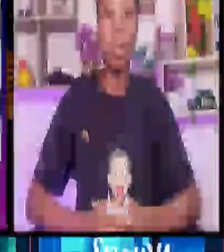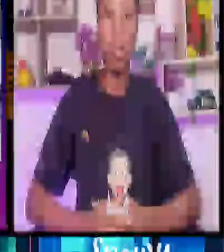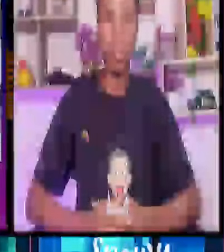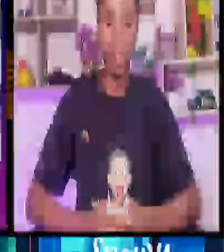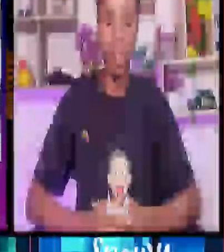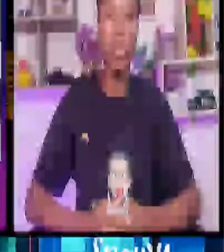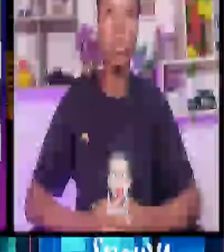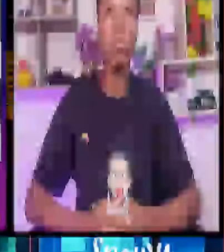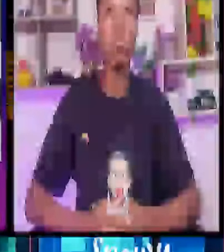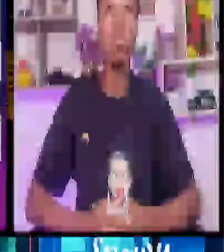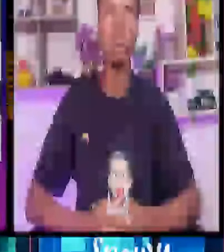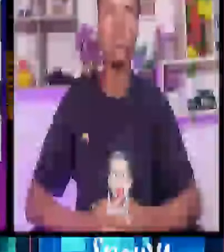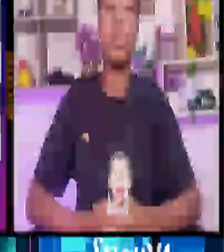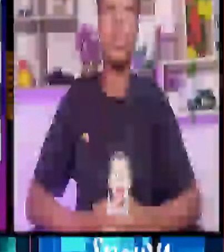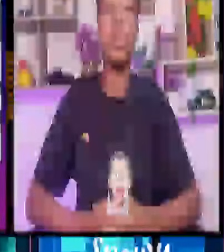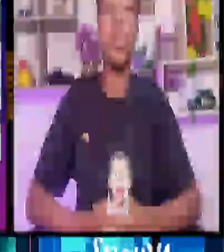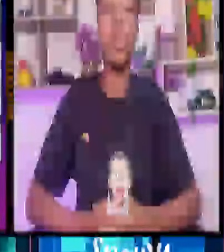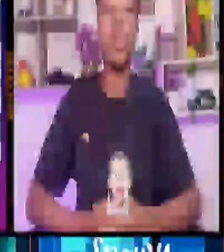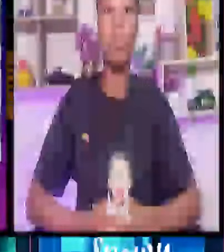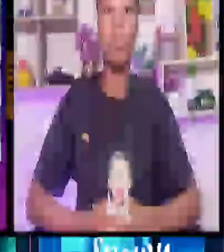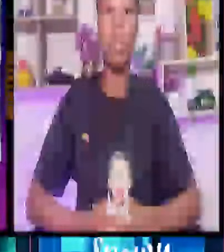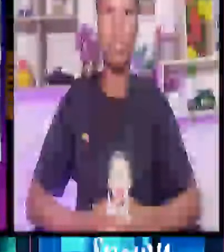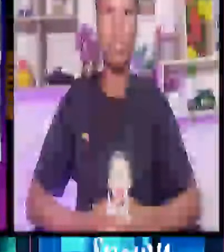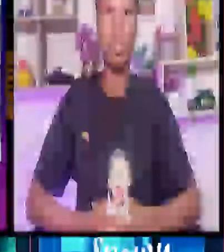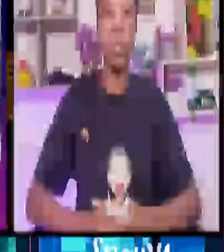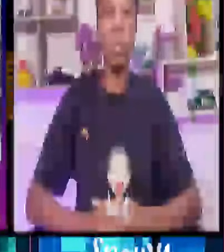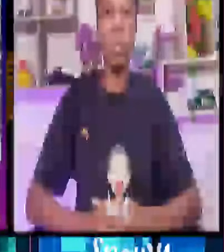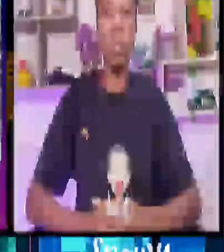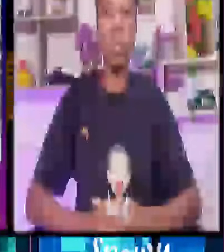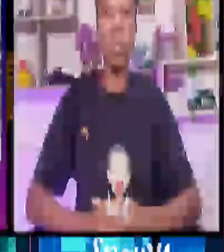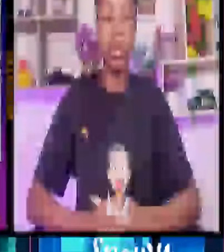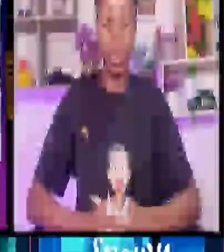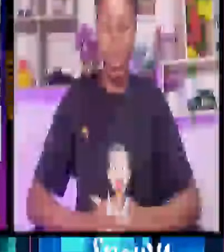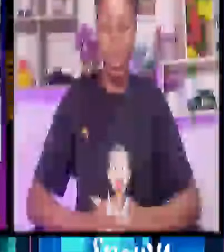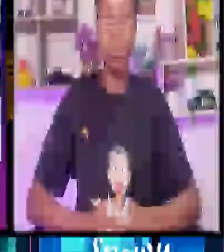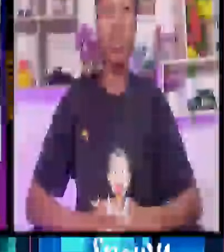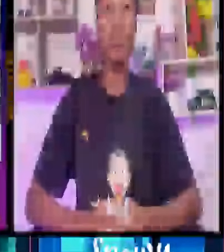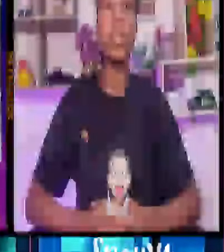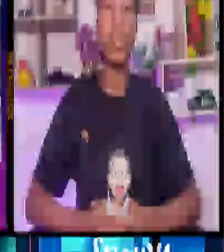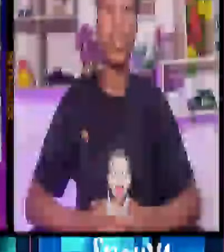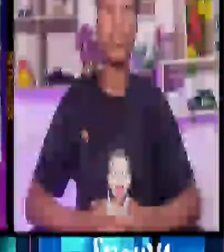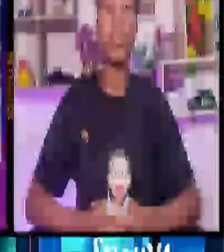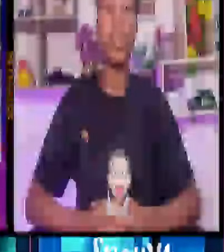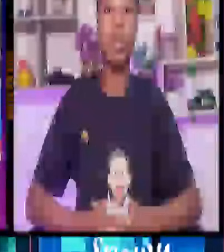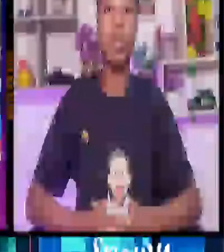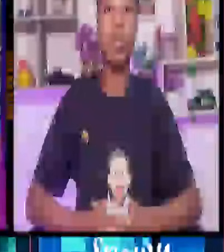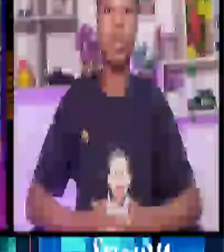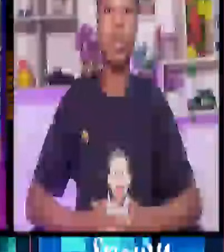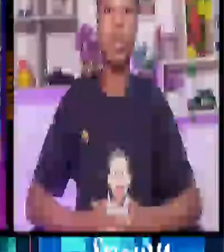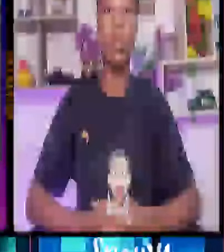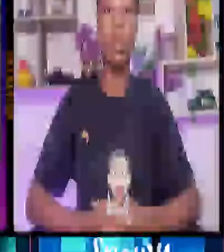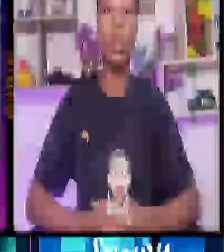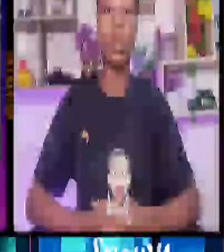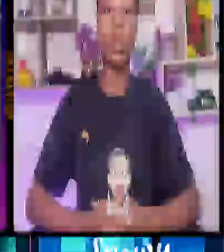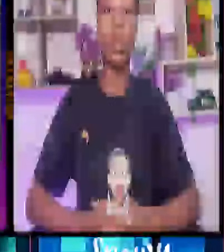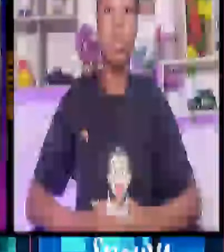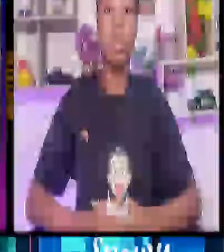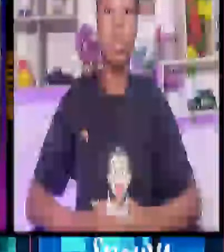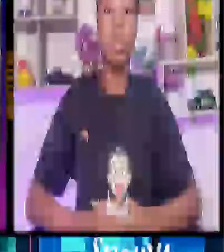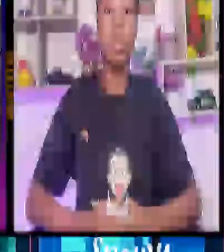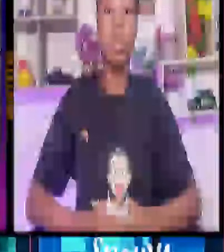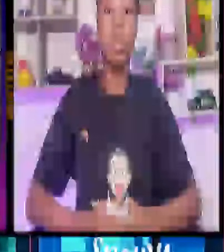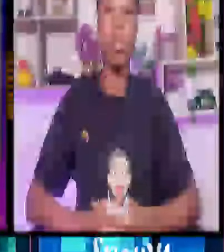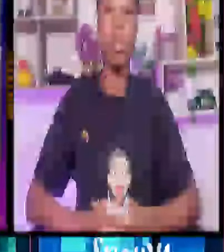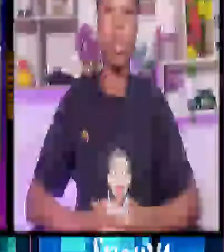Miracles debating around our internal elections. What did he say to you? Let's just have a conversation. What did he say to you? We can have a conversation on whatever briefing he gave